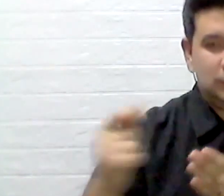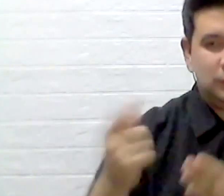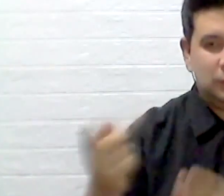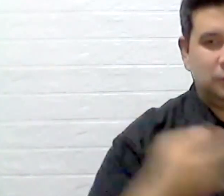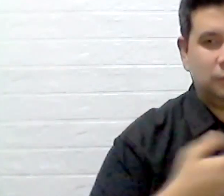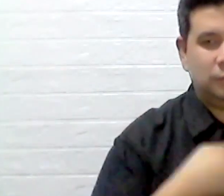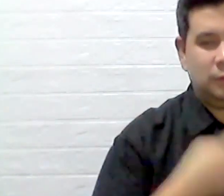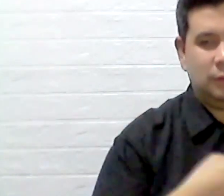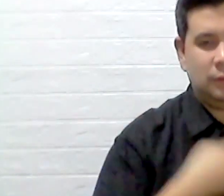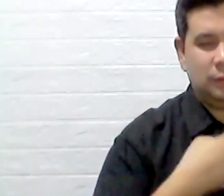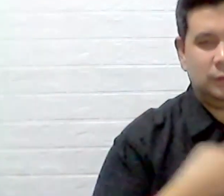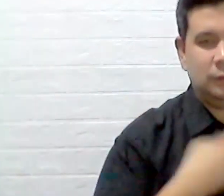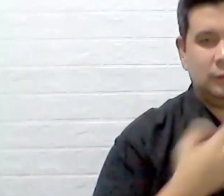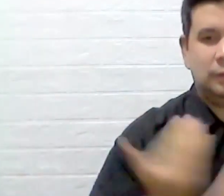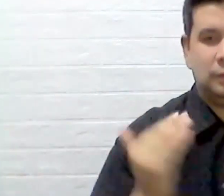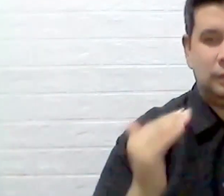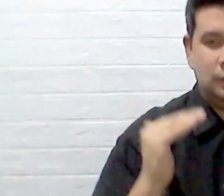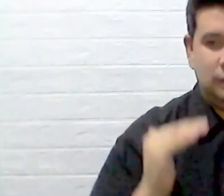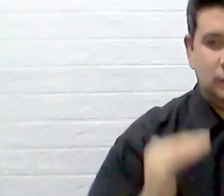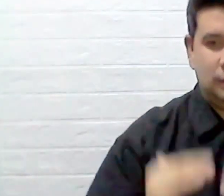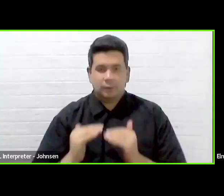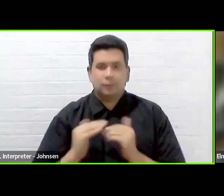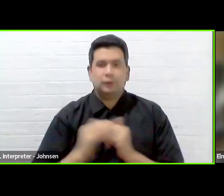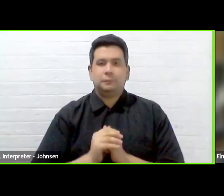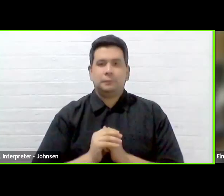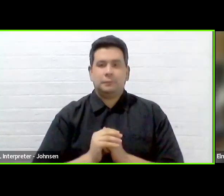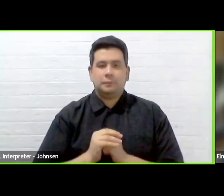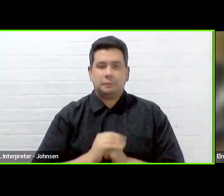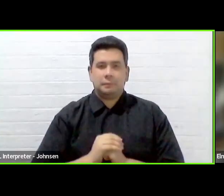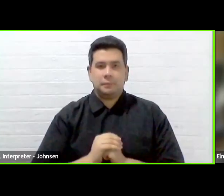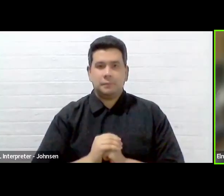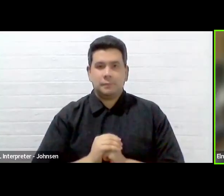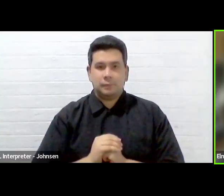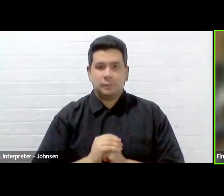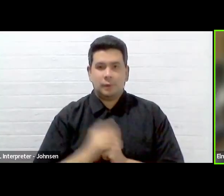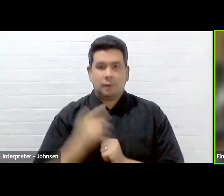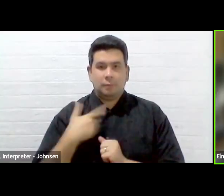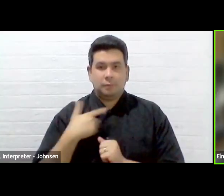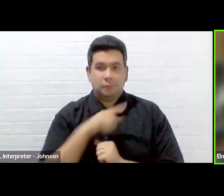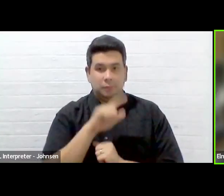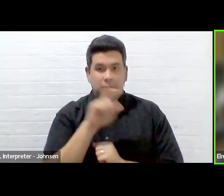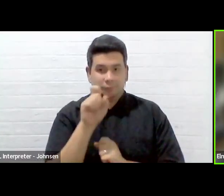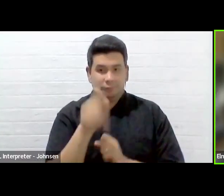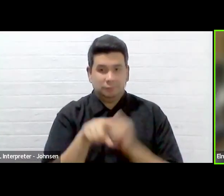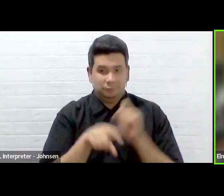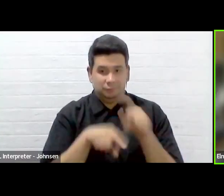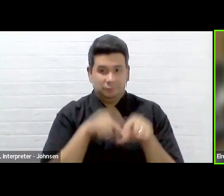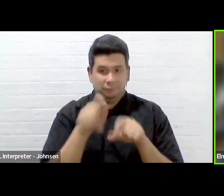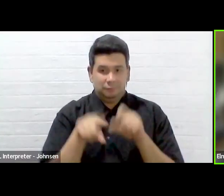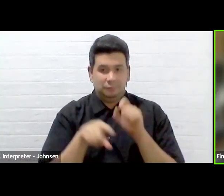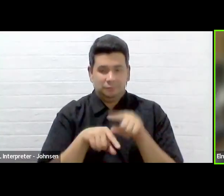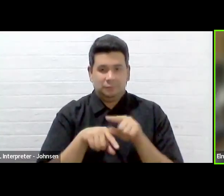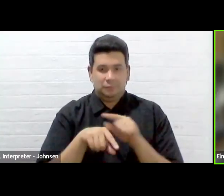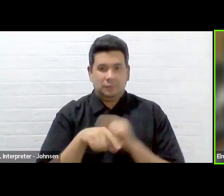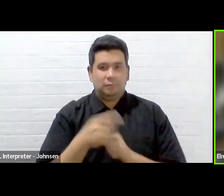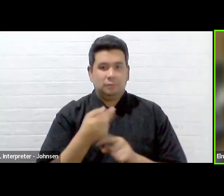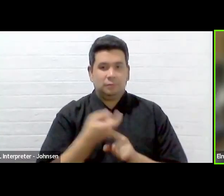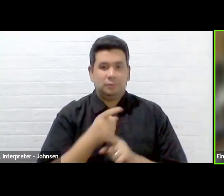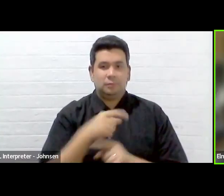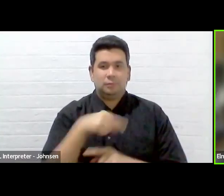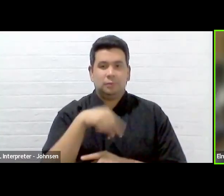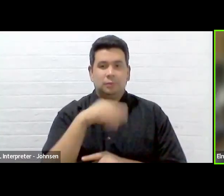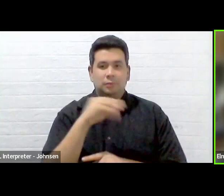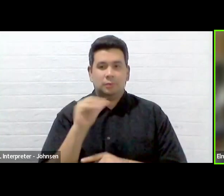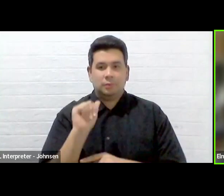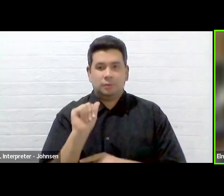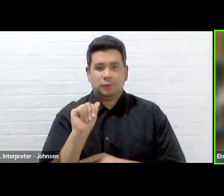now let's go right into the questions that we got from the Q&A. And